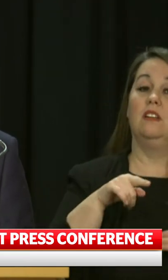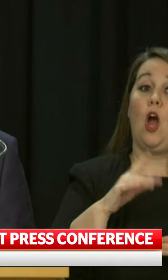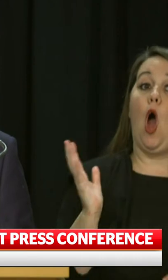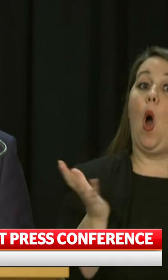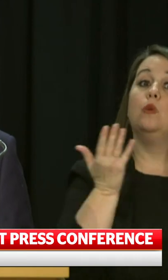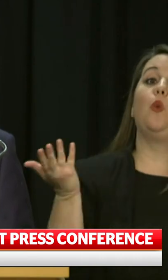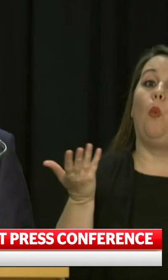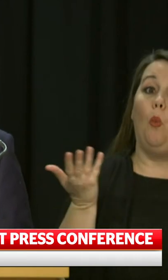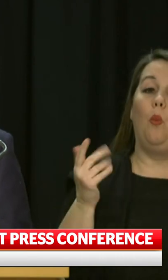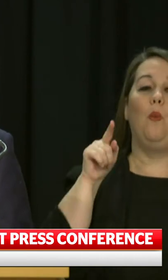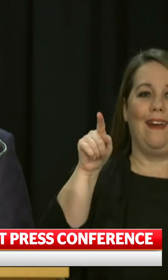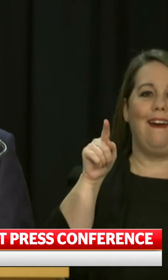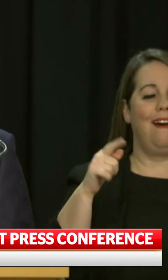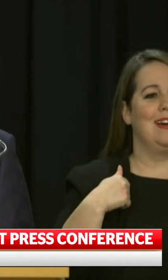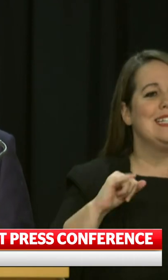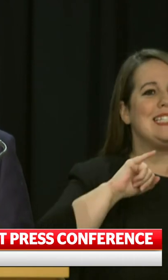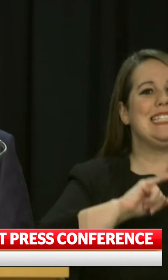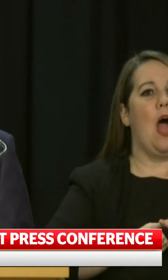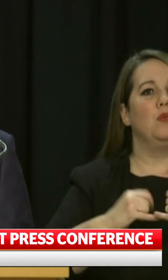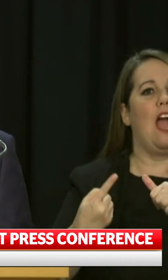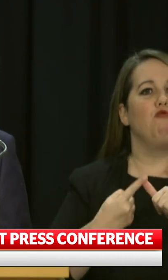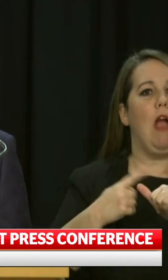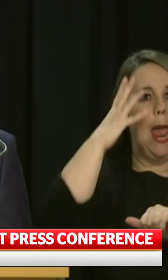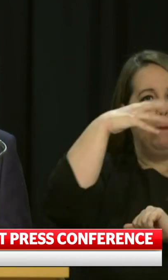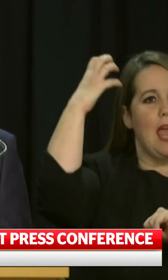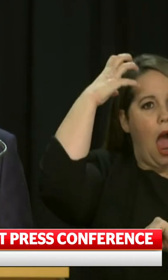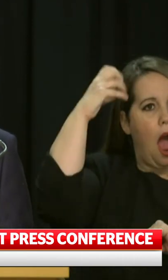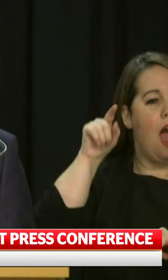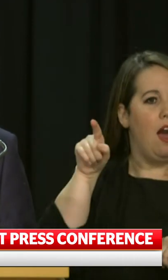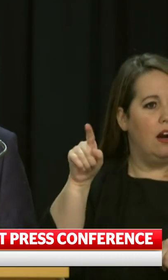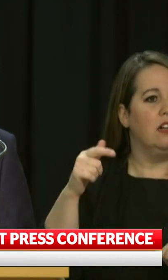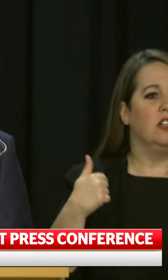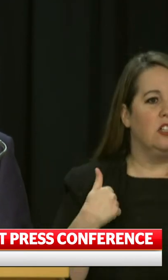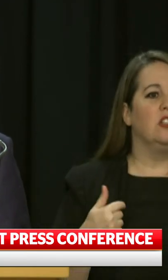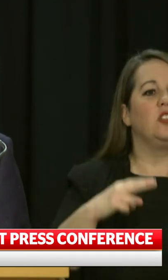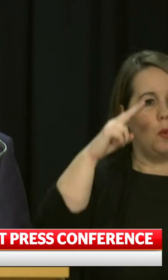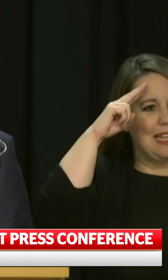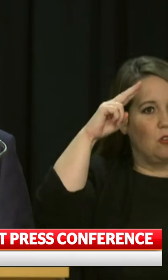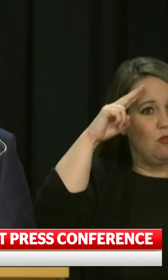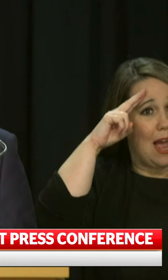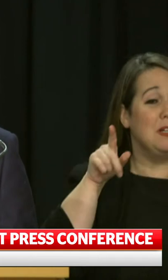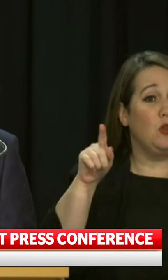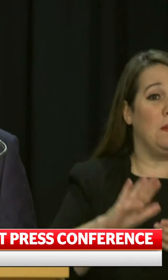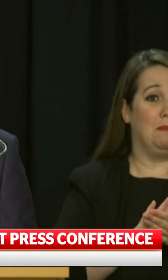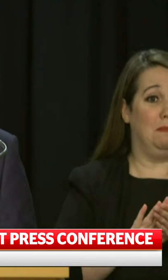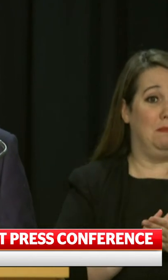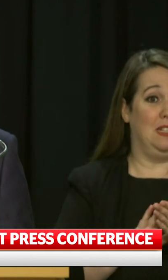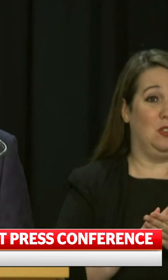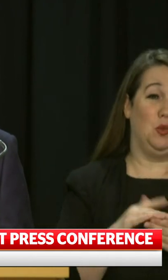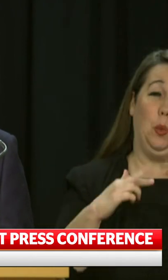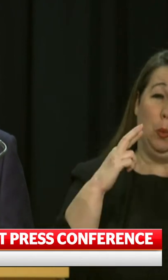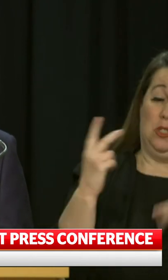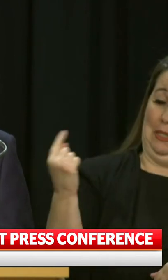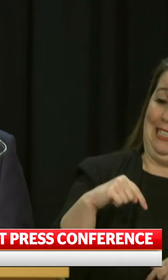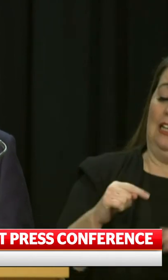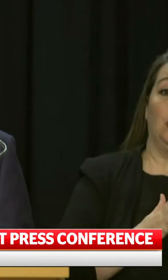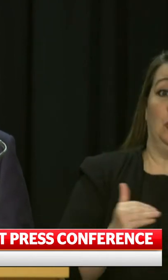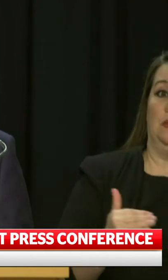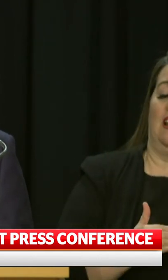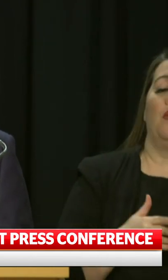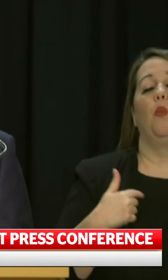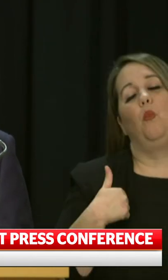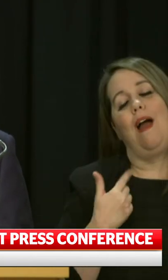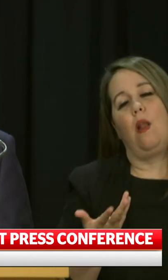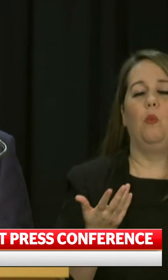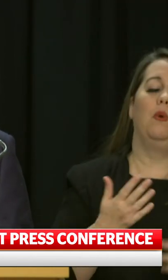hosted in New Zealand. We put quite a lot of effort and work into supporting the bid for the event to be